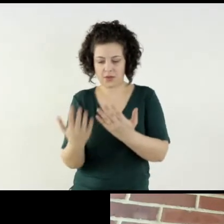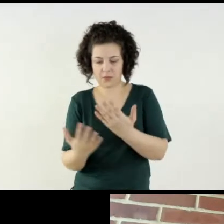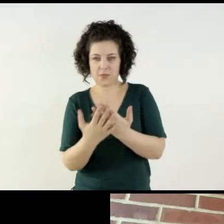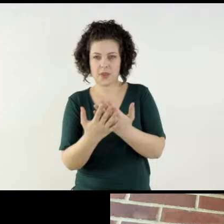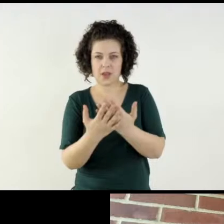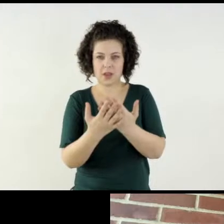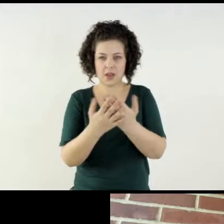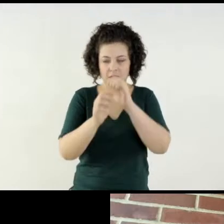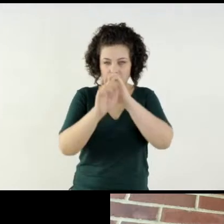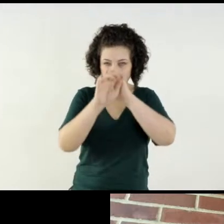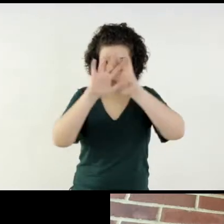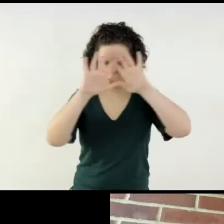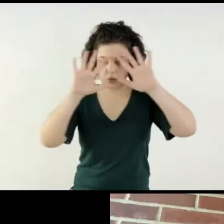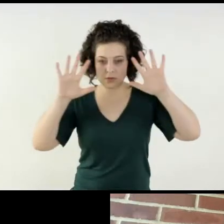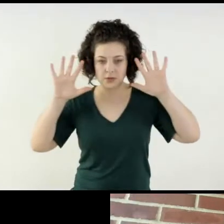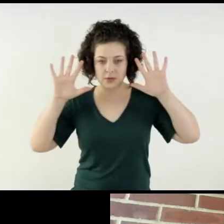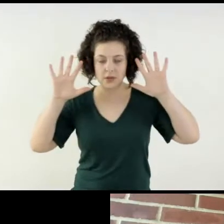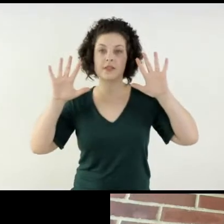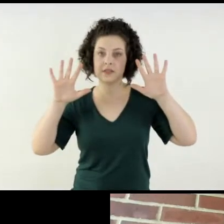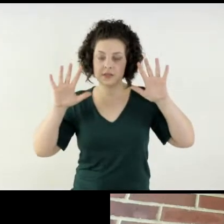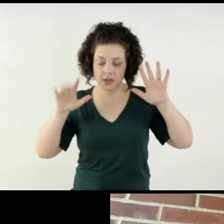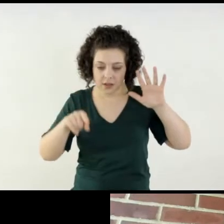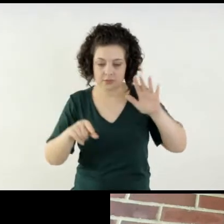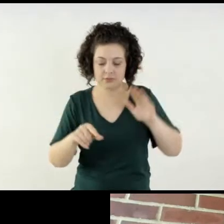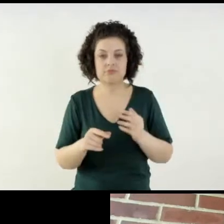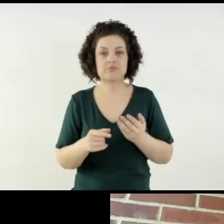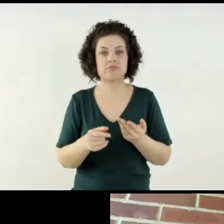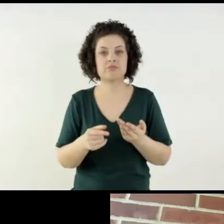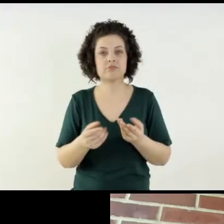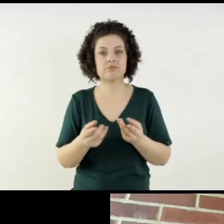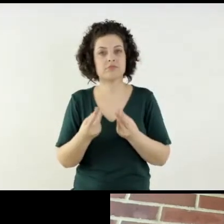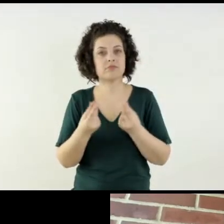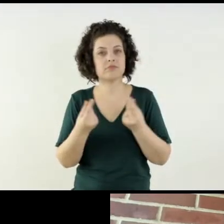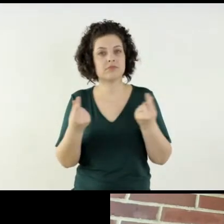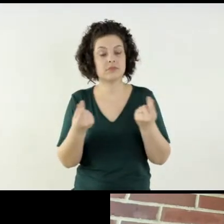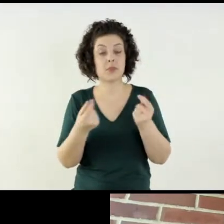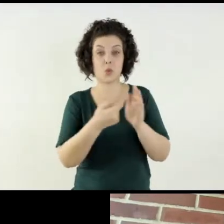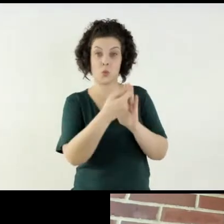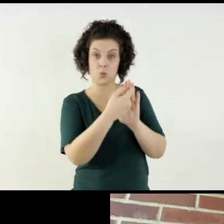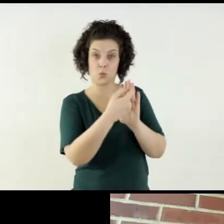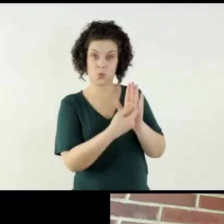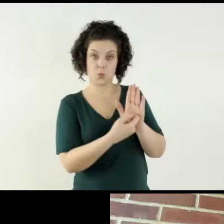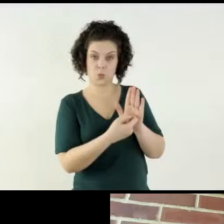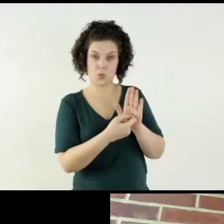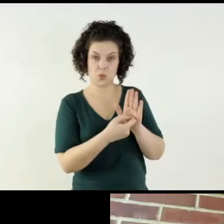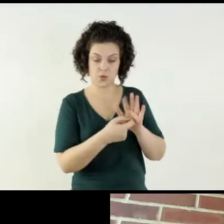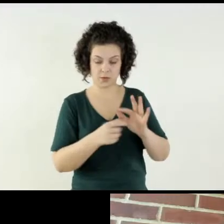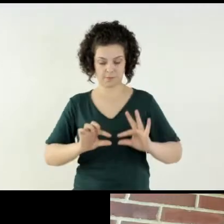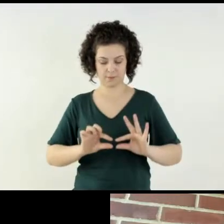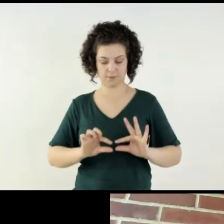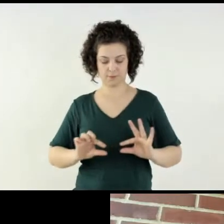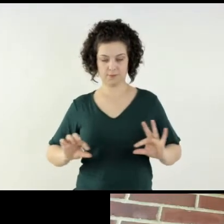you also mentioned that the text aligned and at the same time disconnected from